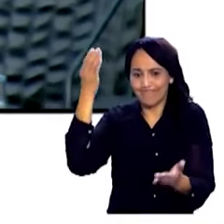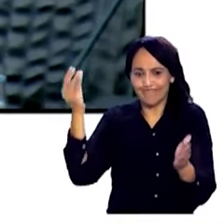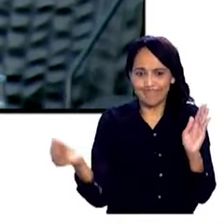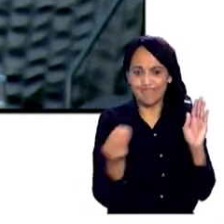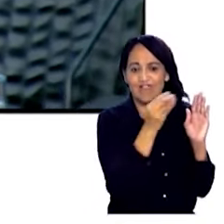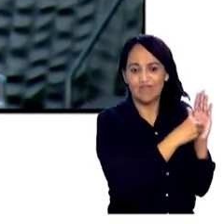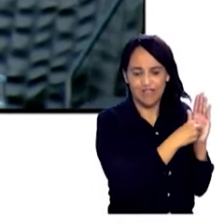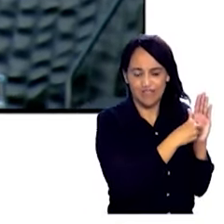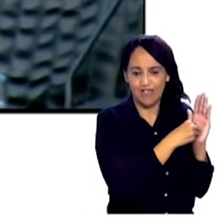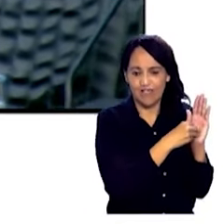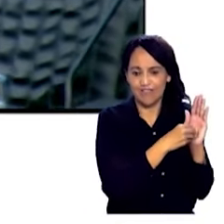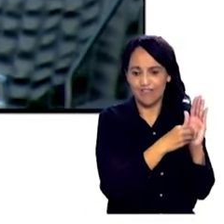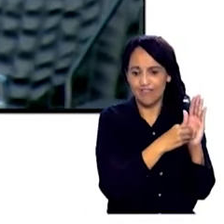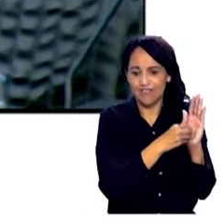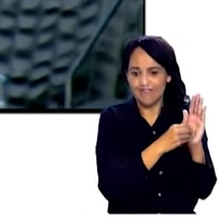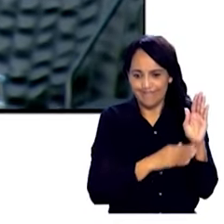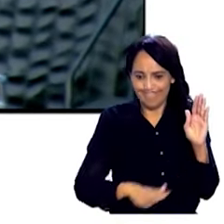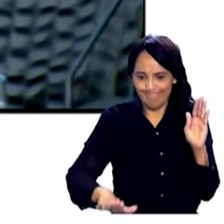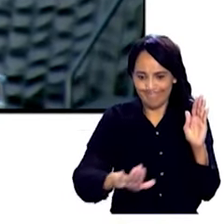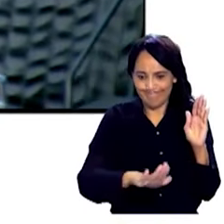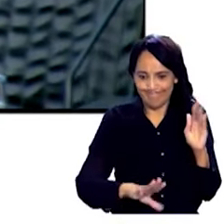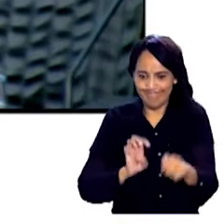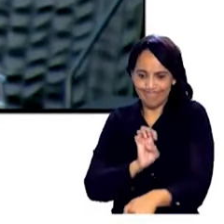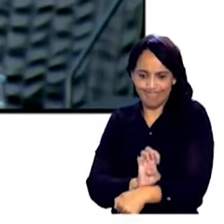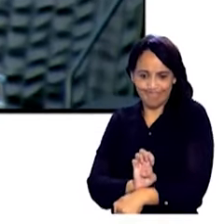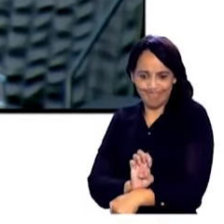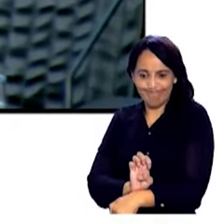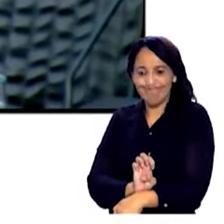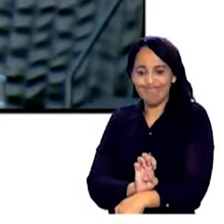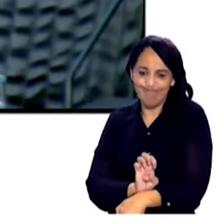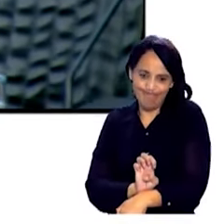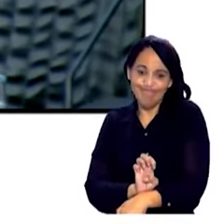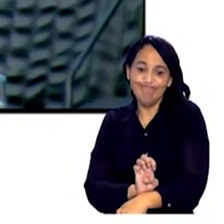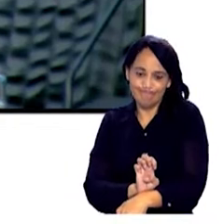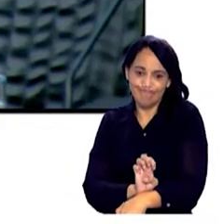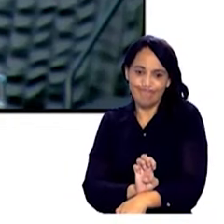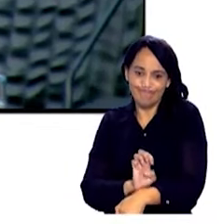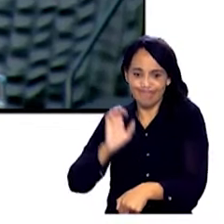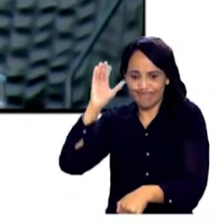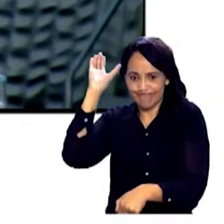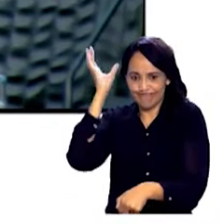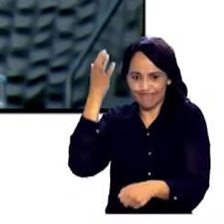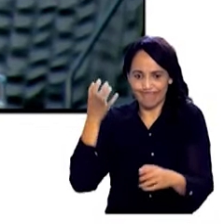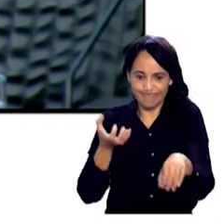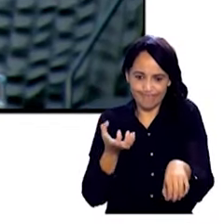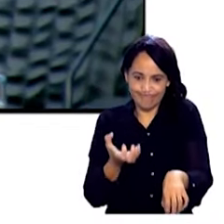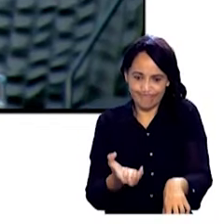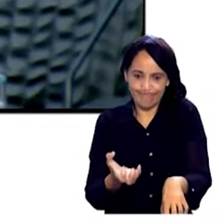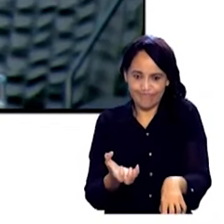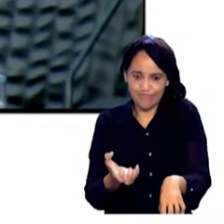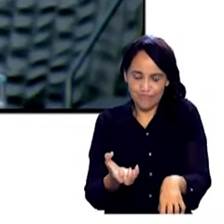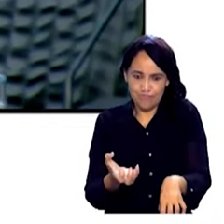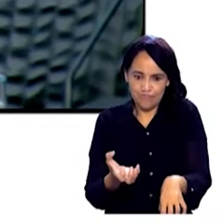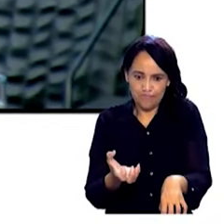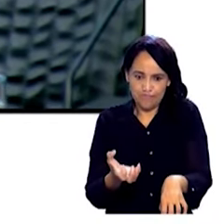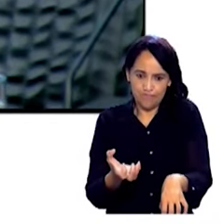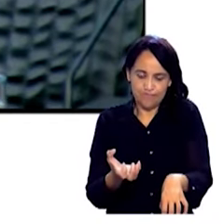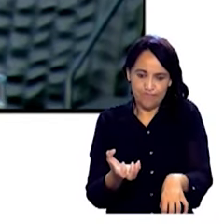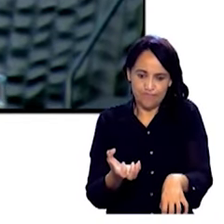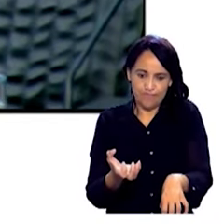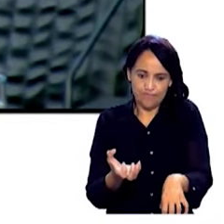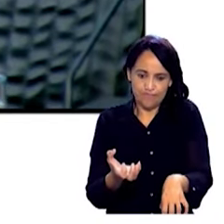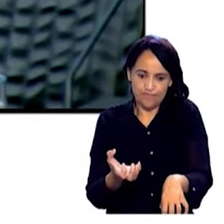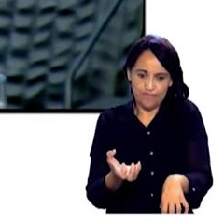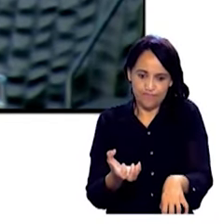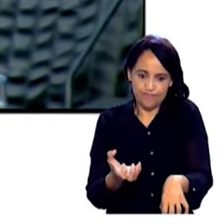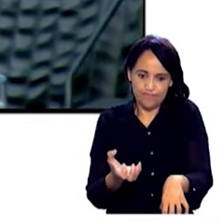Case selection for a Time congress gave the Supreme Court mandatory appellate jurisdiction but by the